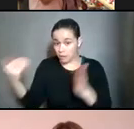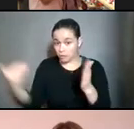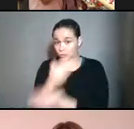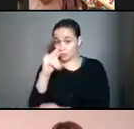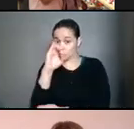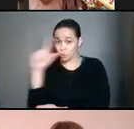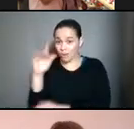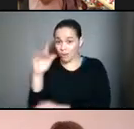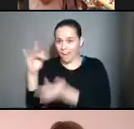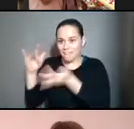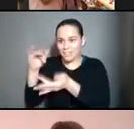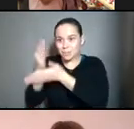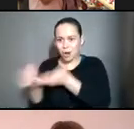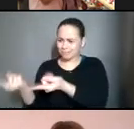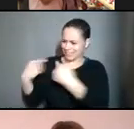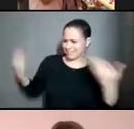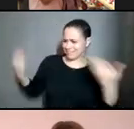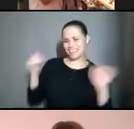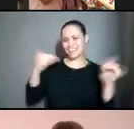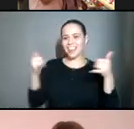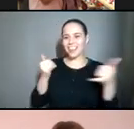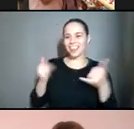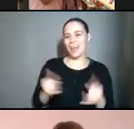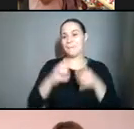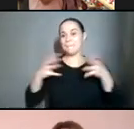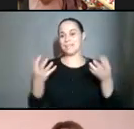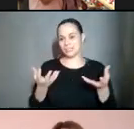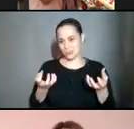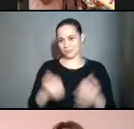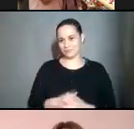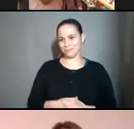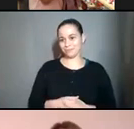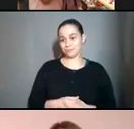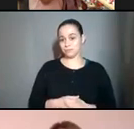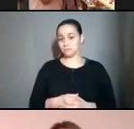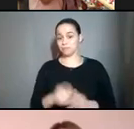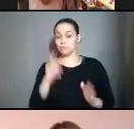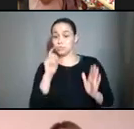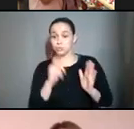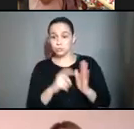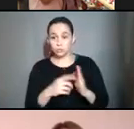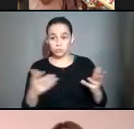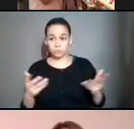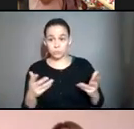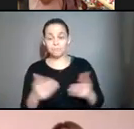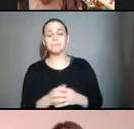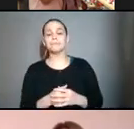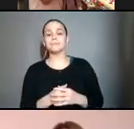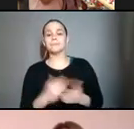come here to play with it as much as you like. You'll notice that some of the tools have a